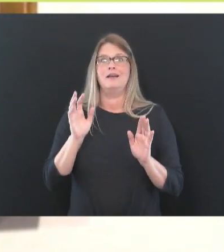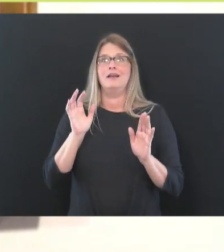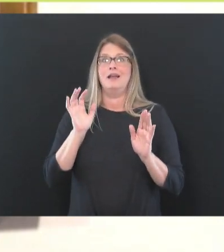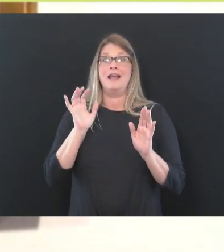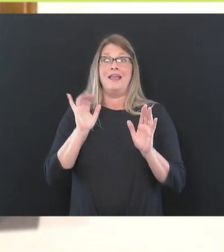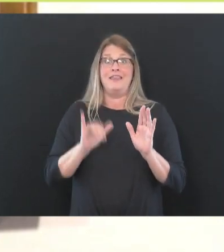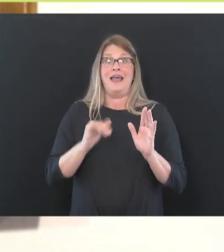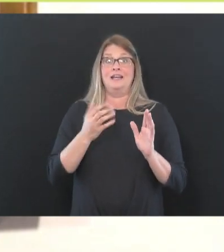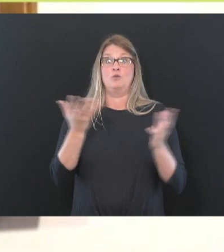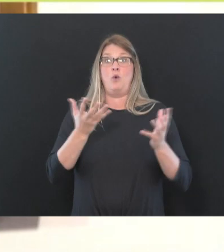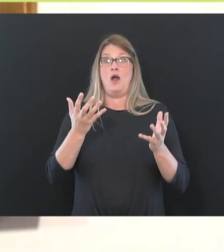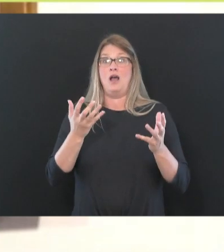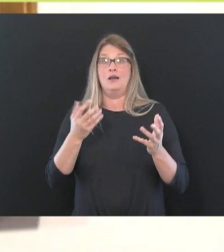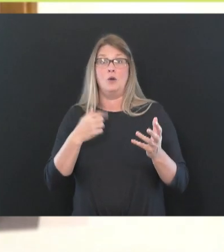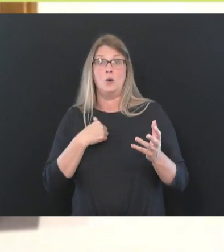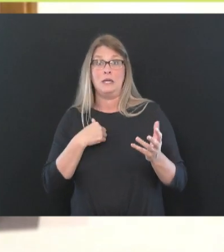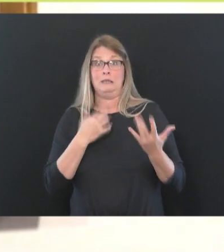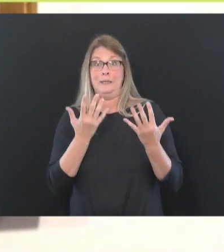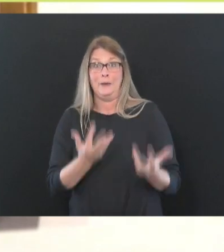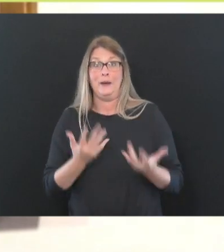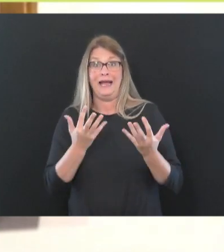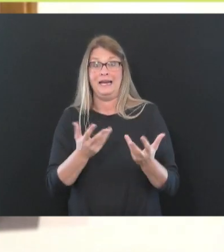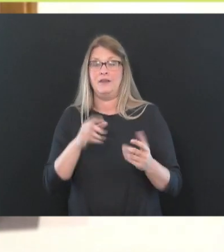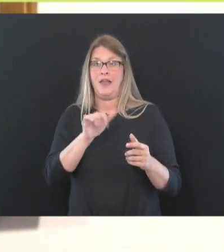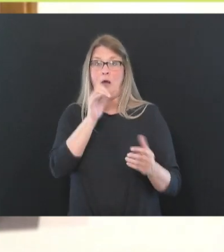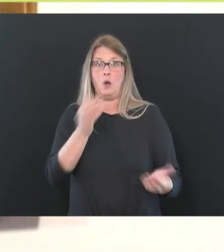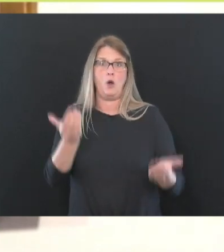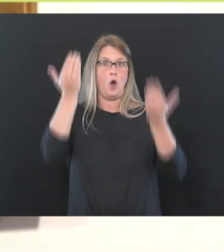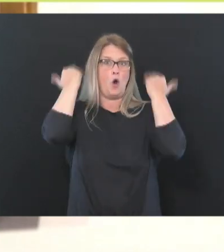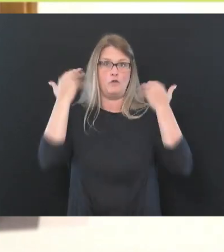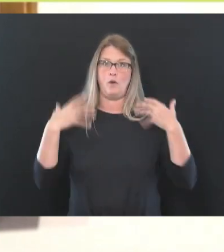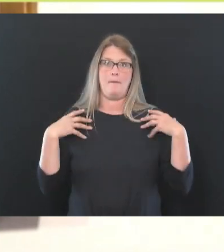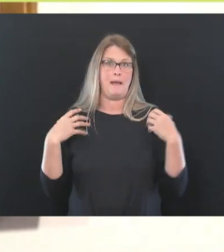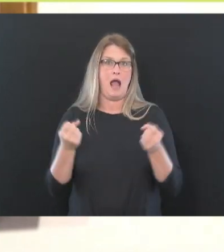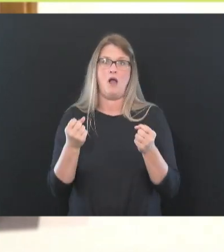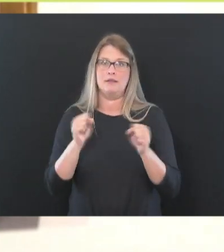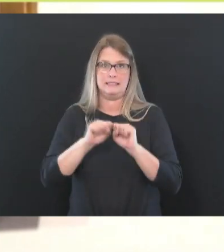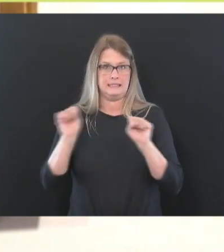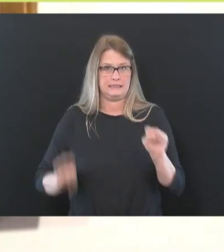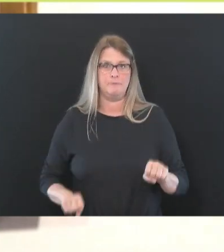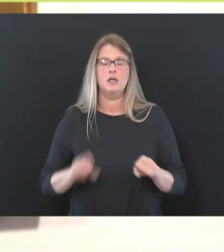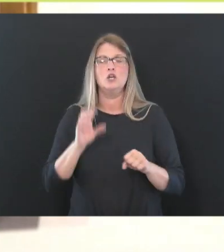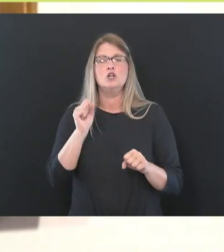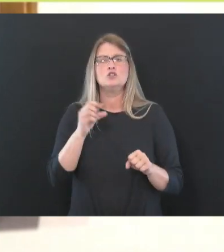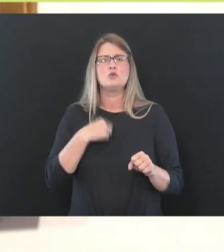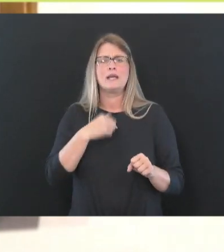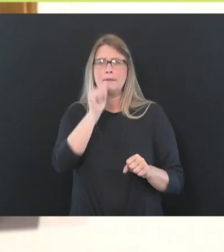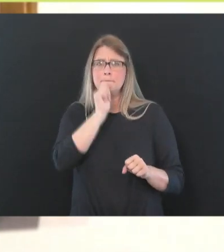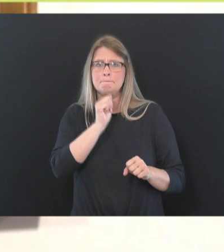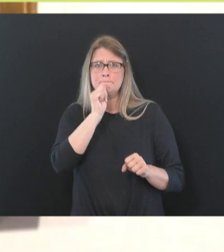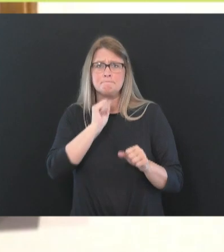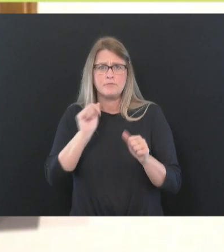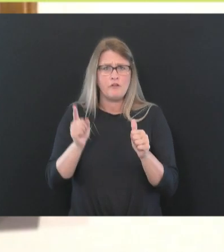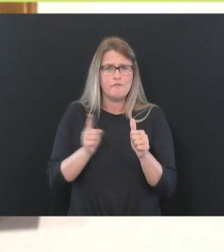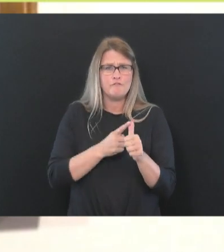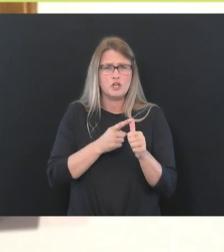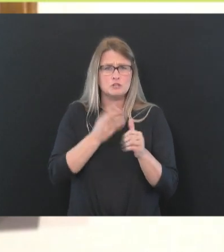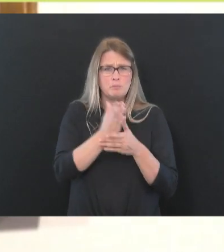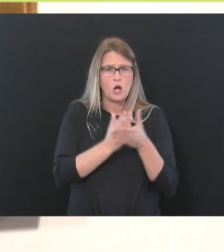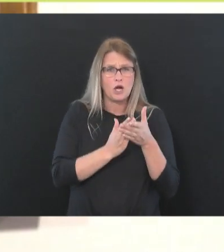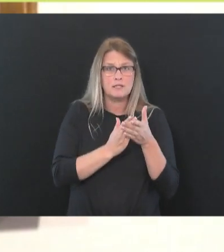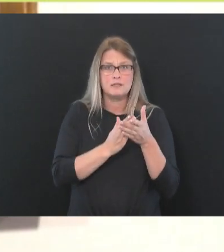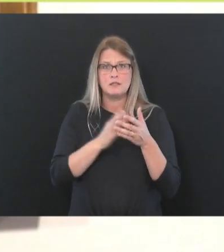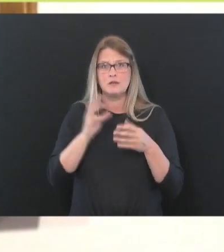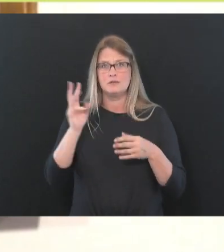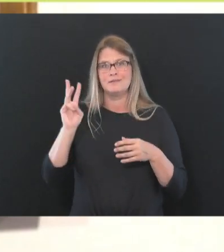the capacity of the health system. And we believe then that if we can get through this first part, which the